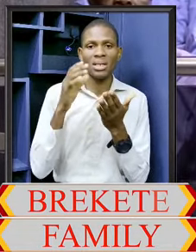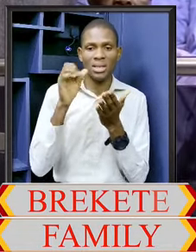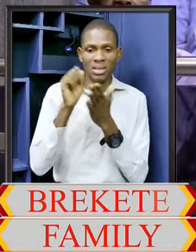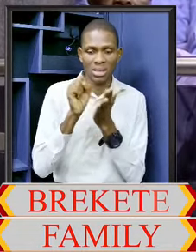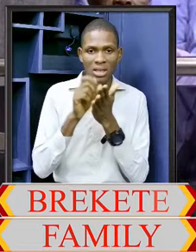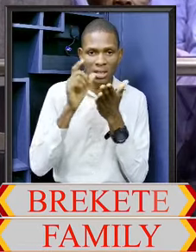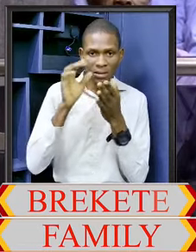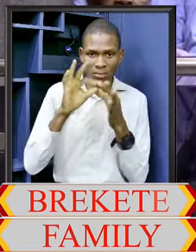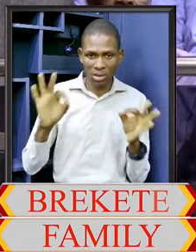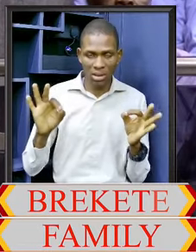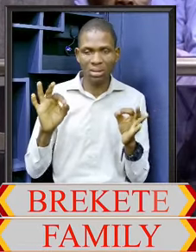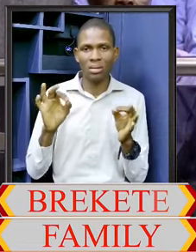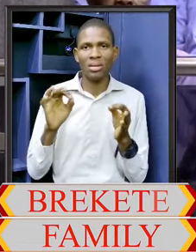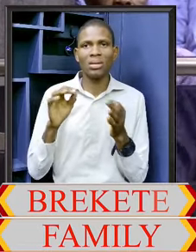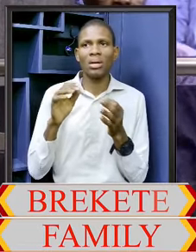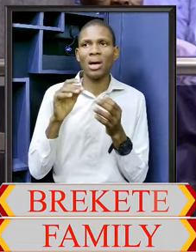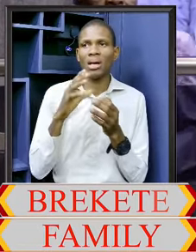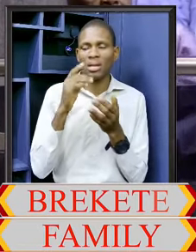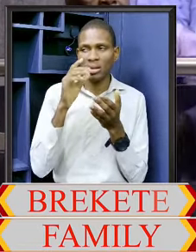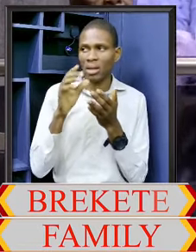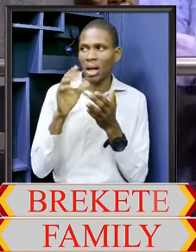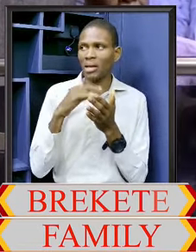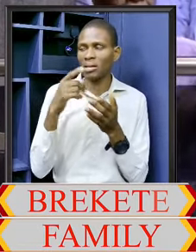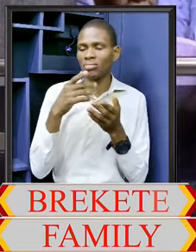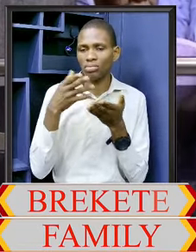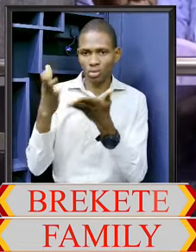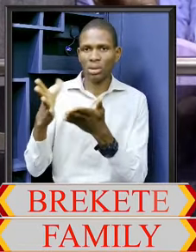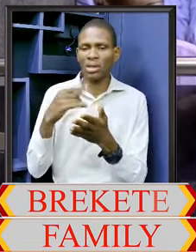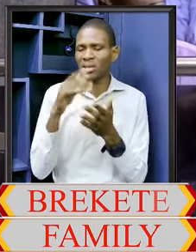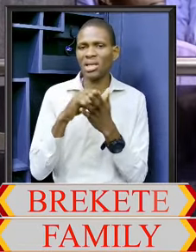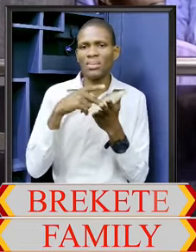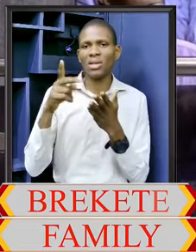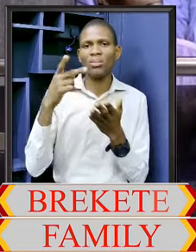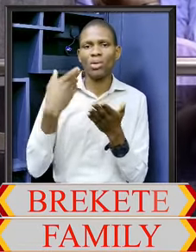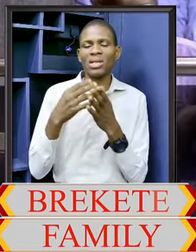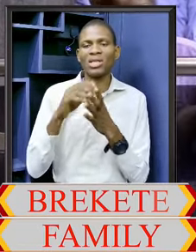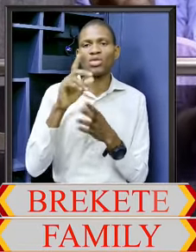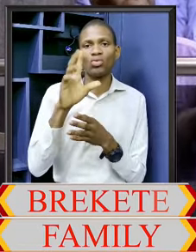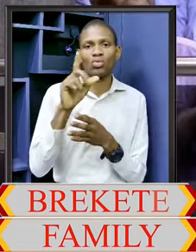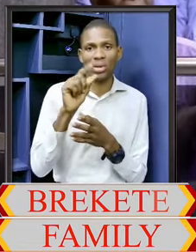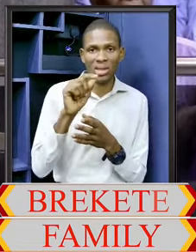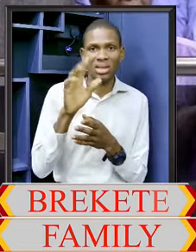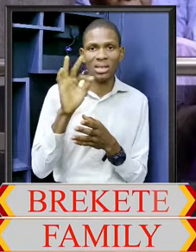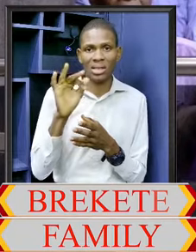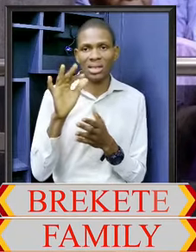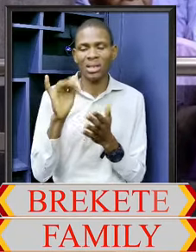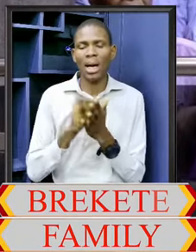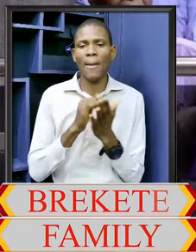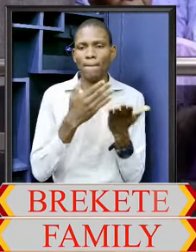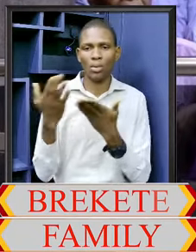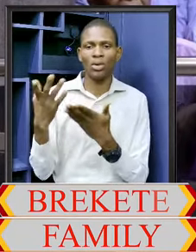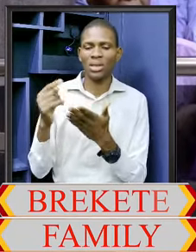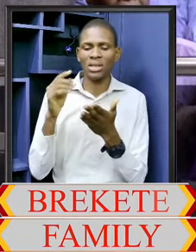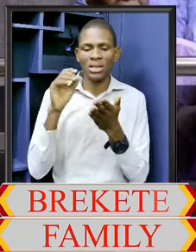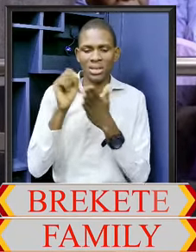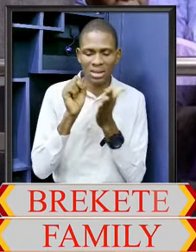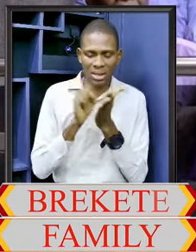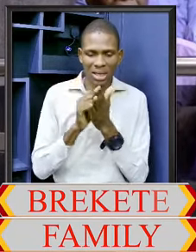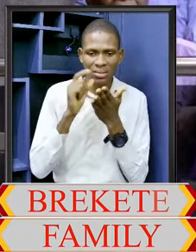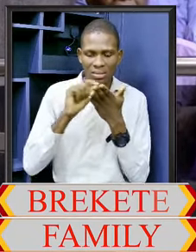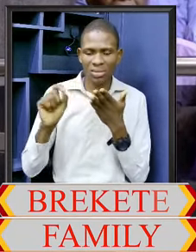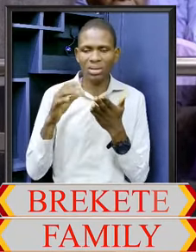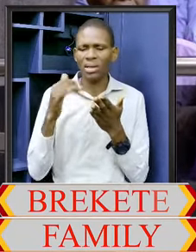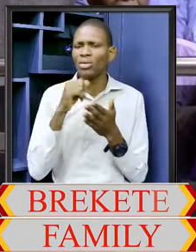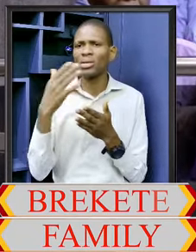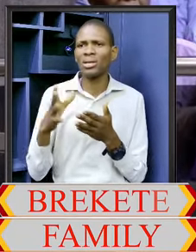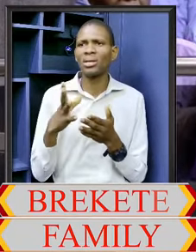presented to them. Because they said they have paid the money in 2019, and I got the bank statement, it was not there. Then they said,